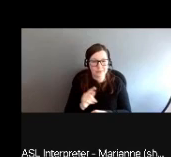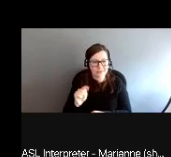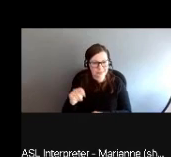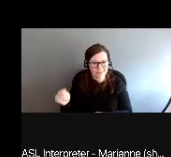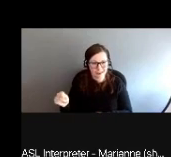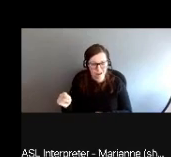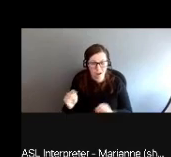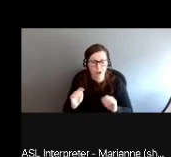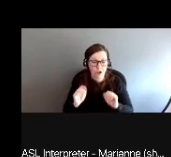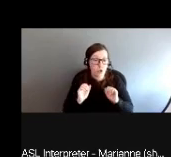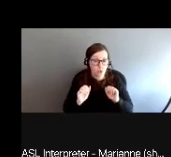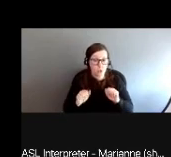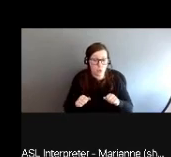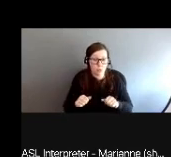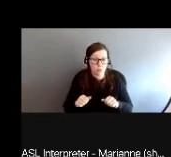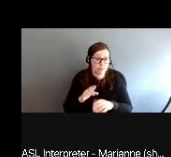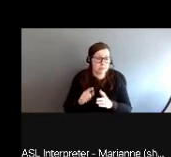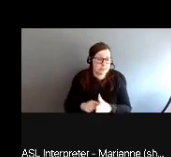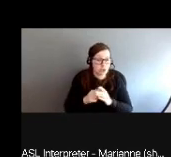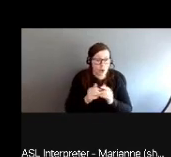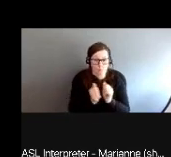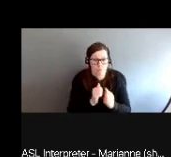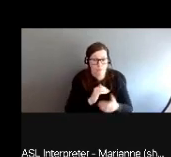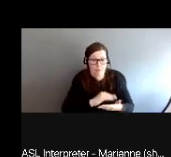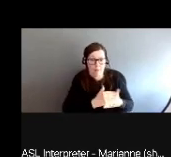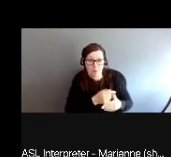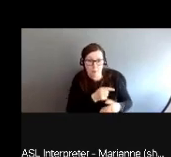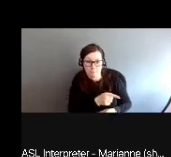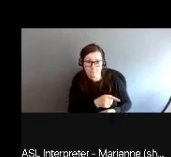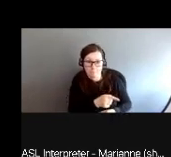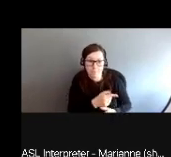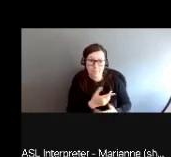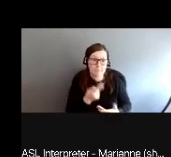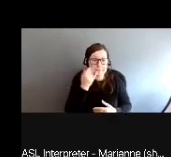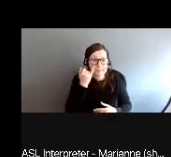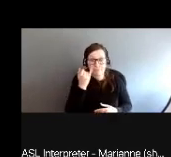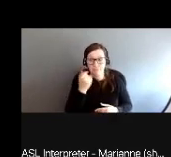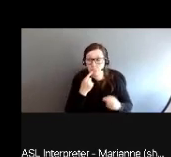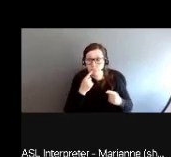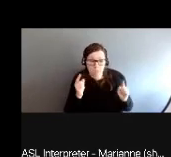mobile and see how it resonates with you and if you like it. Okay.